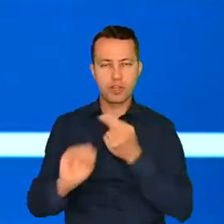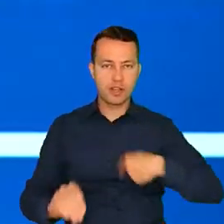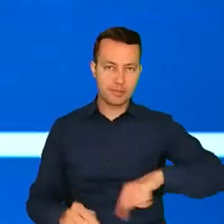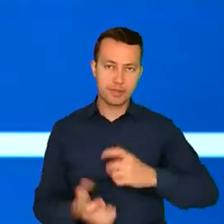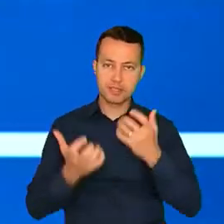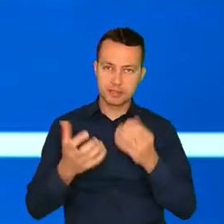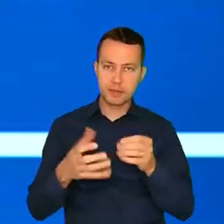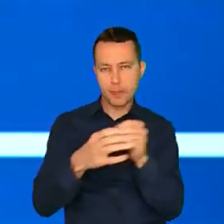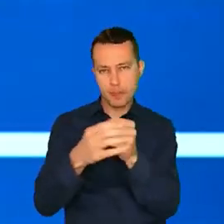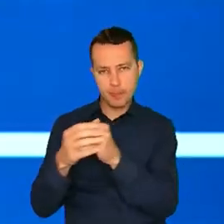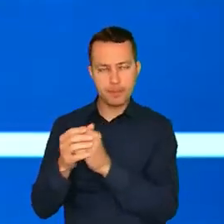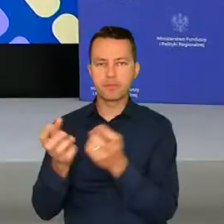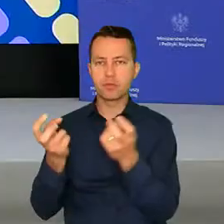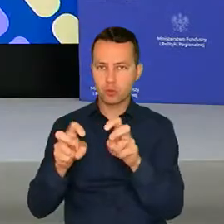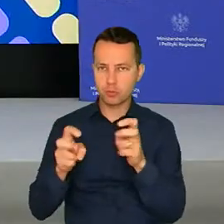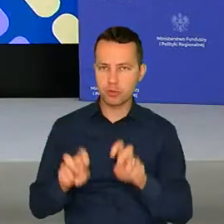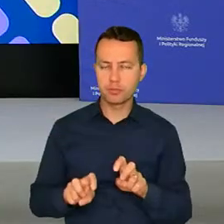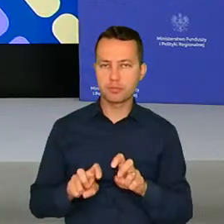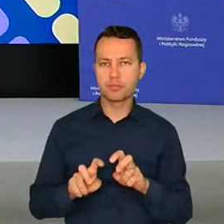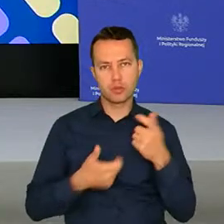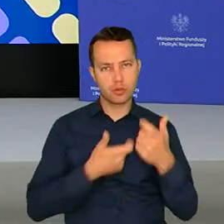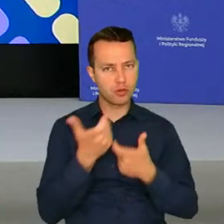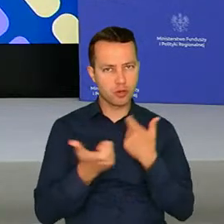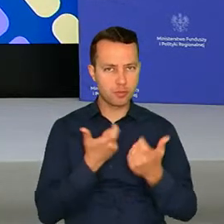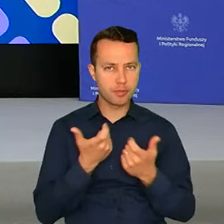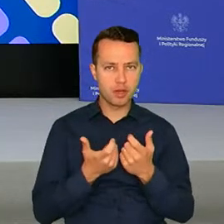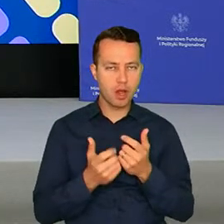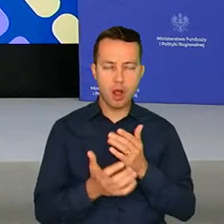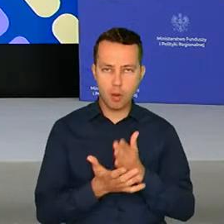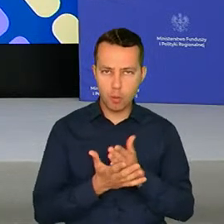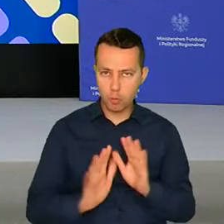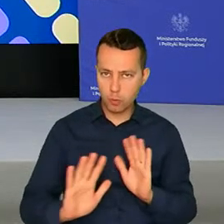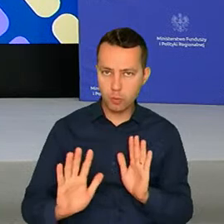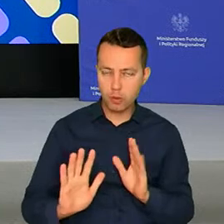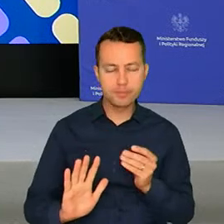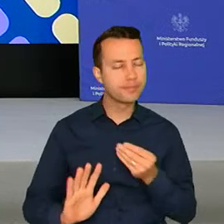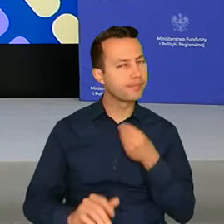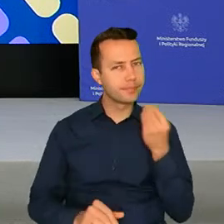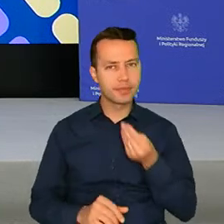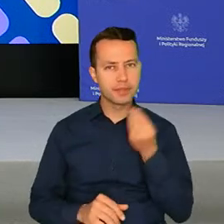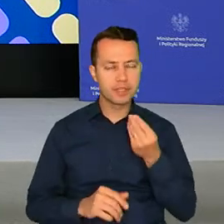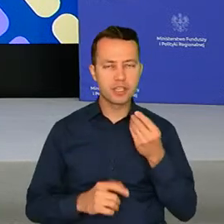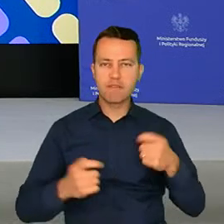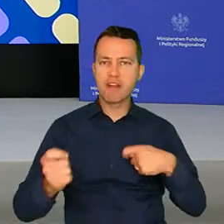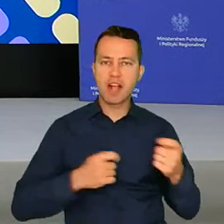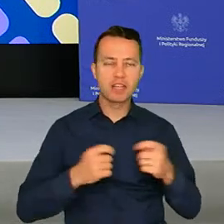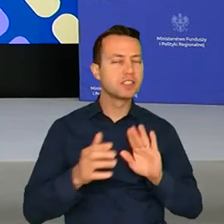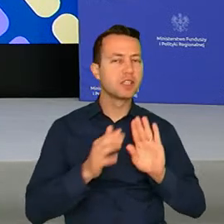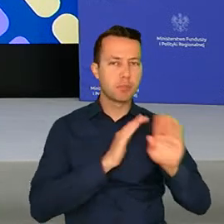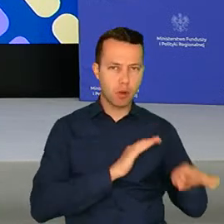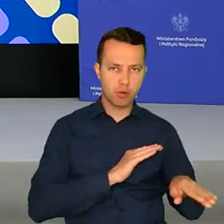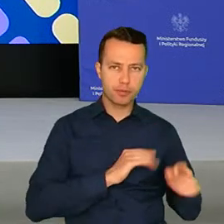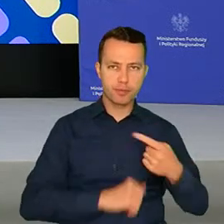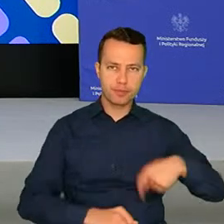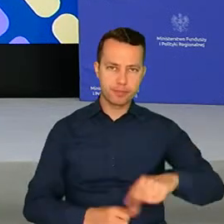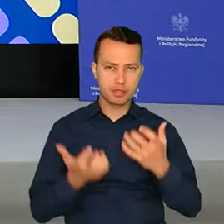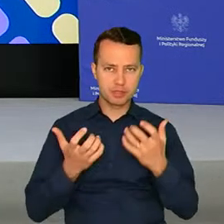do by creating this kind of group. But that's not all. After summer holidays, we